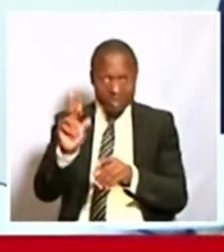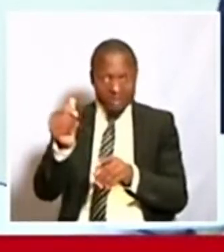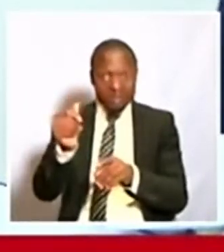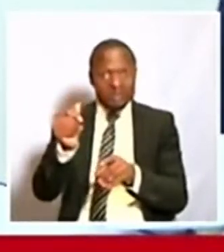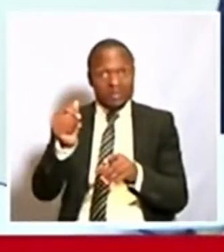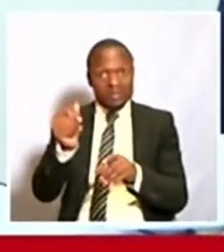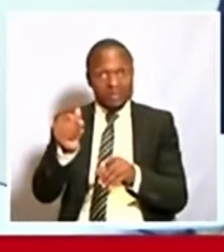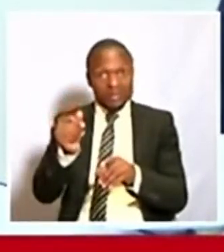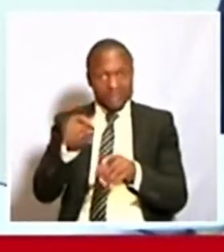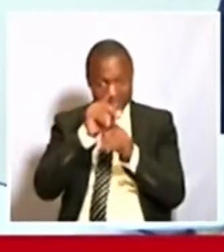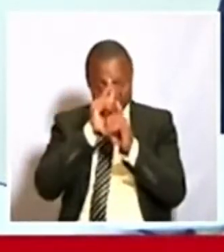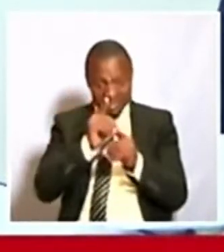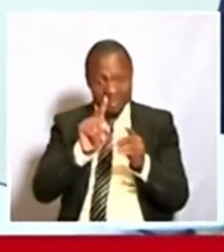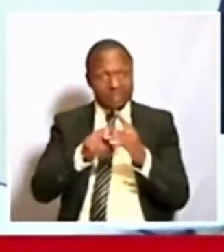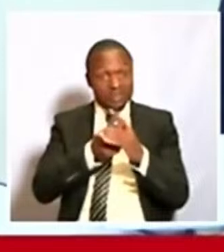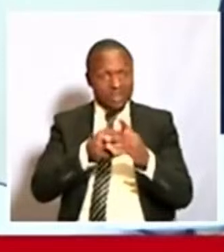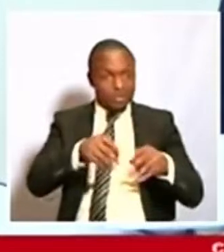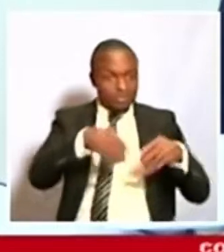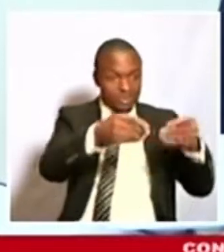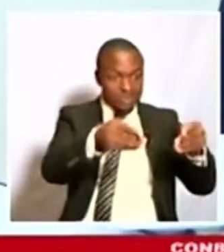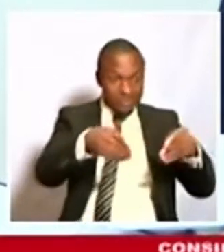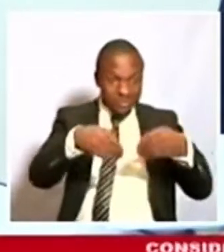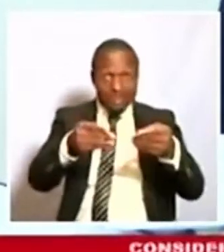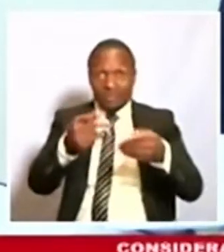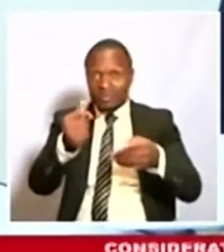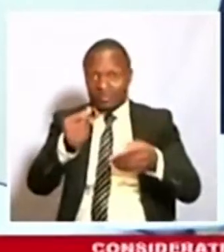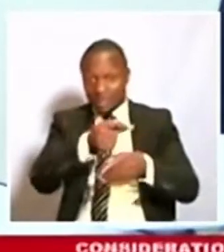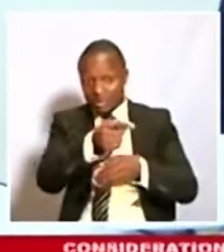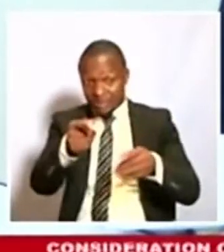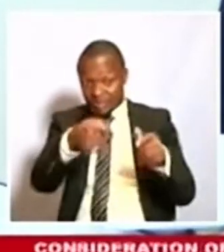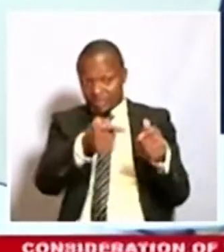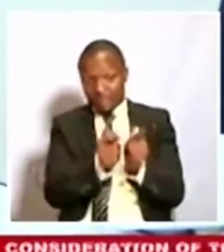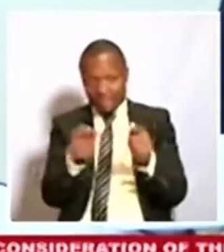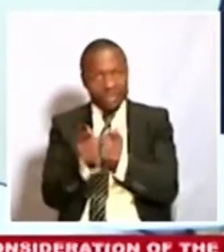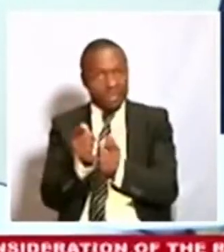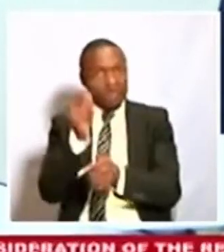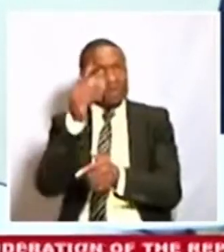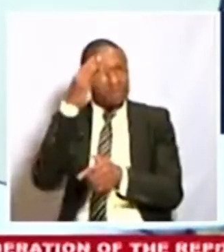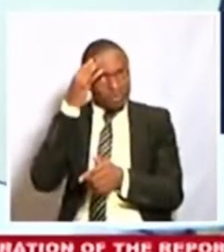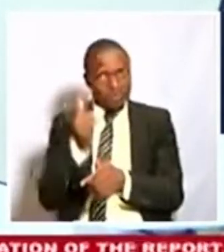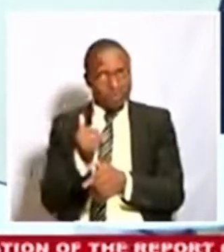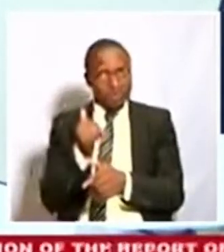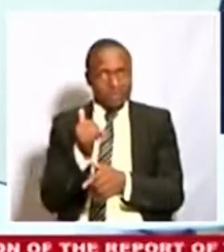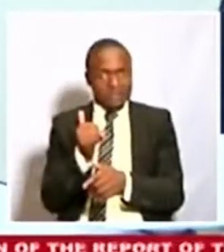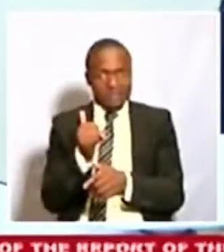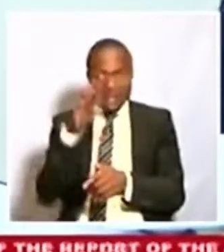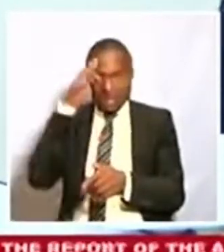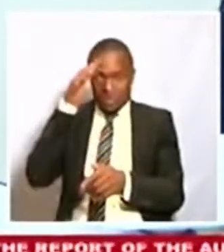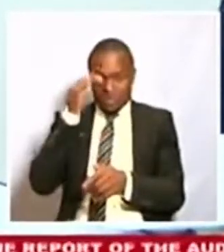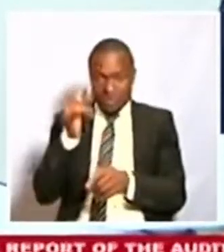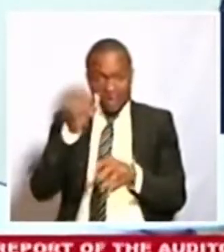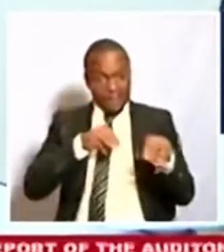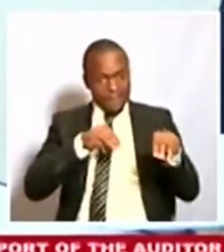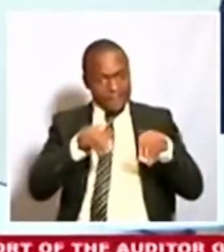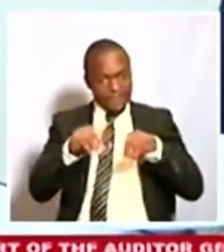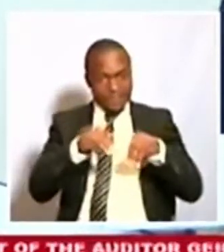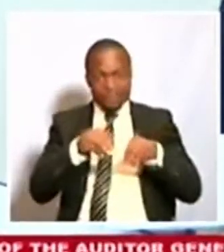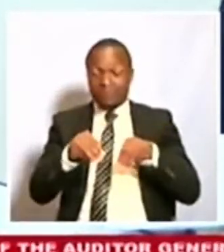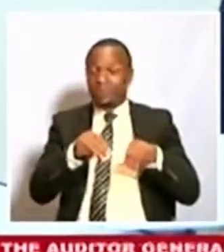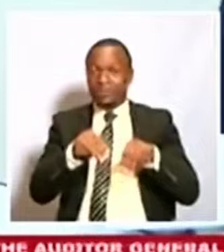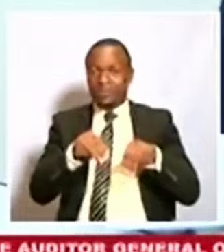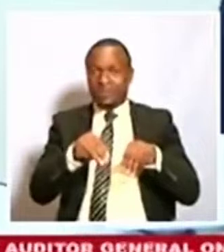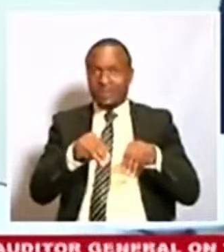start paying these clubs. Where is it coming from? What did management base their